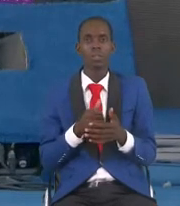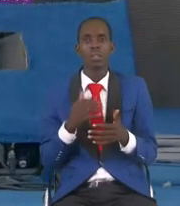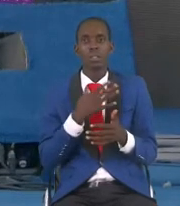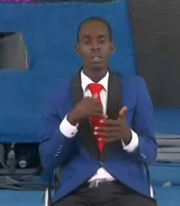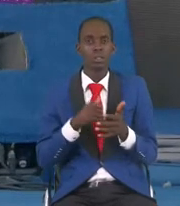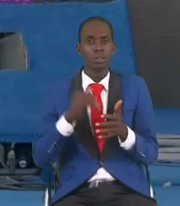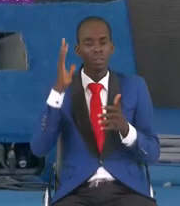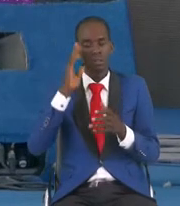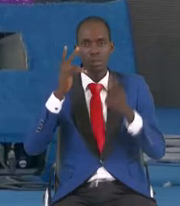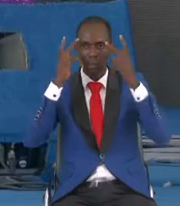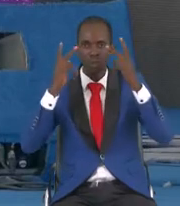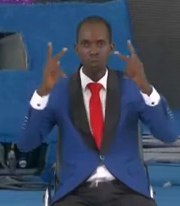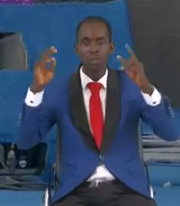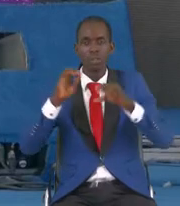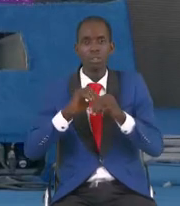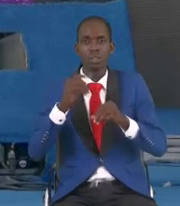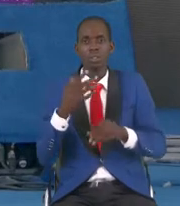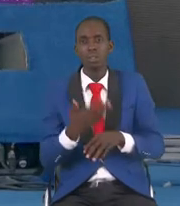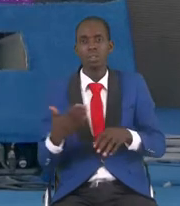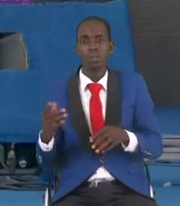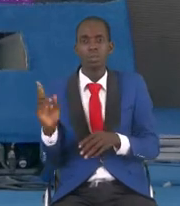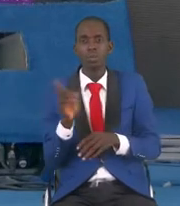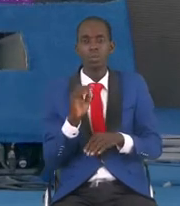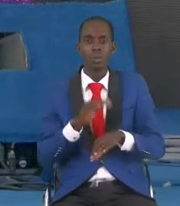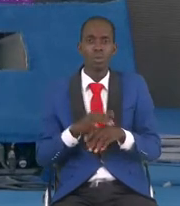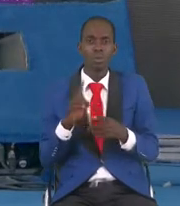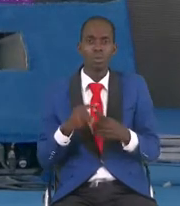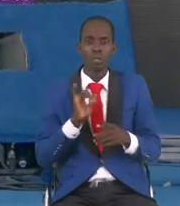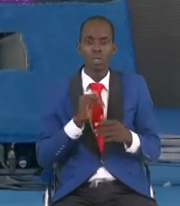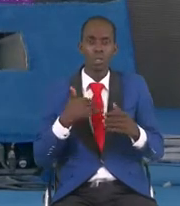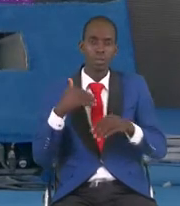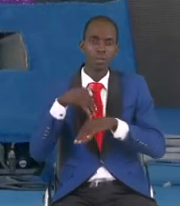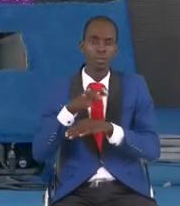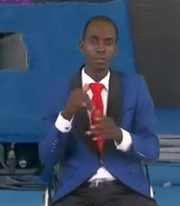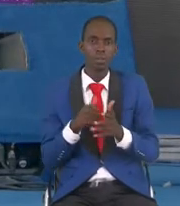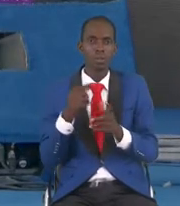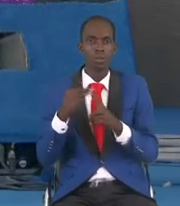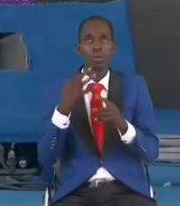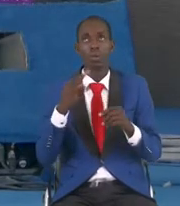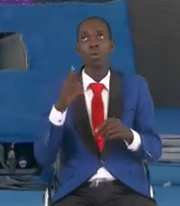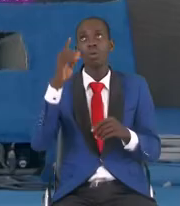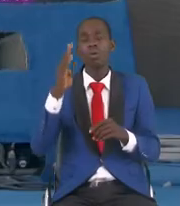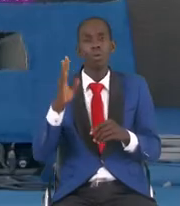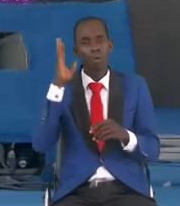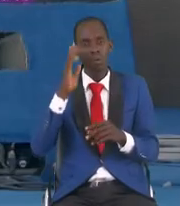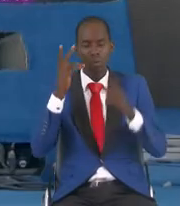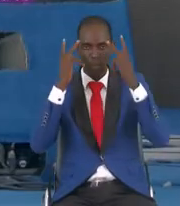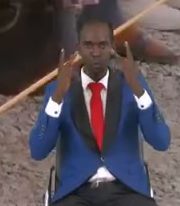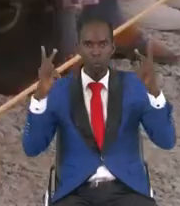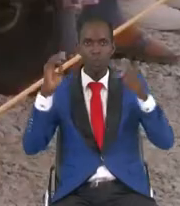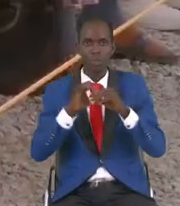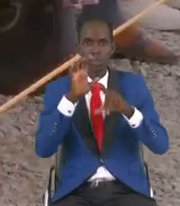prosper in the thing whereunto I have sent it. The word of God will prosper in your